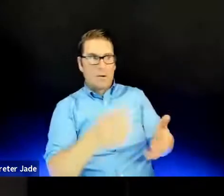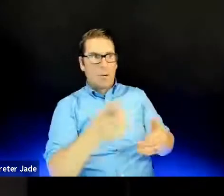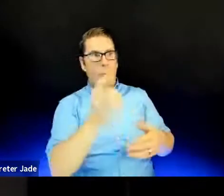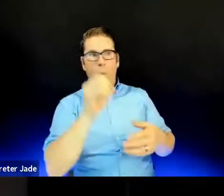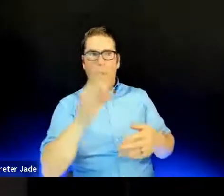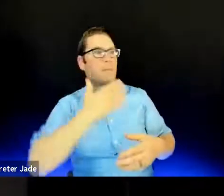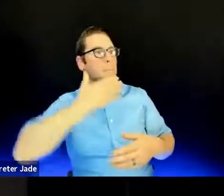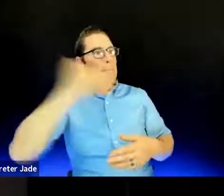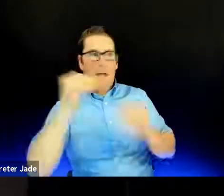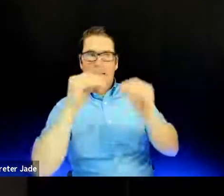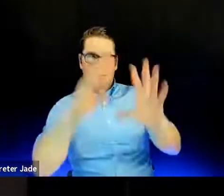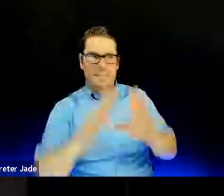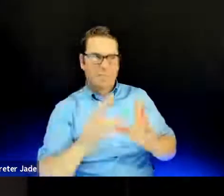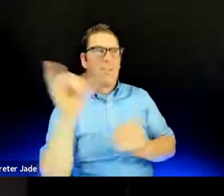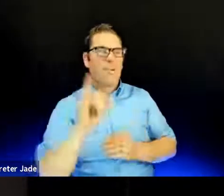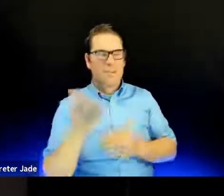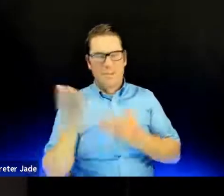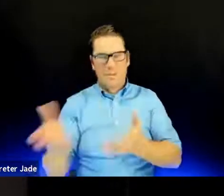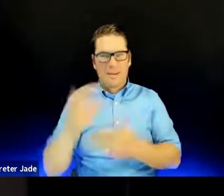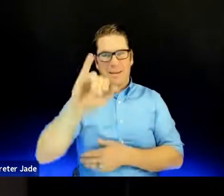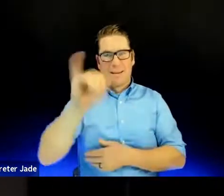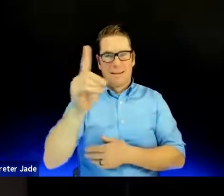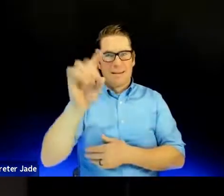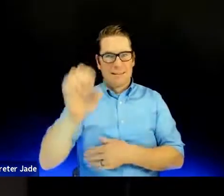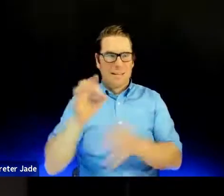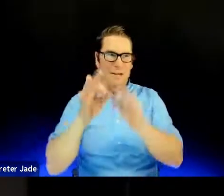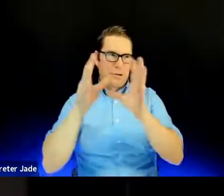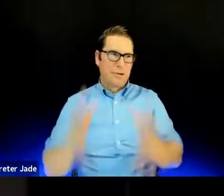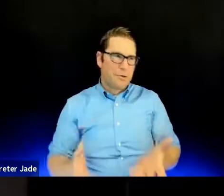and thank you to Mr. Jade for interpreting. Thank you. Really appreciate